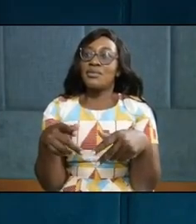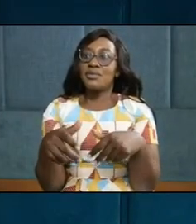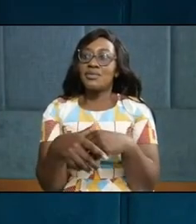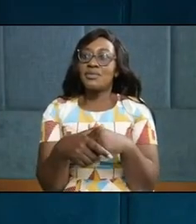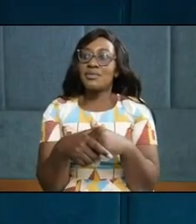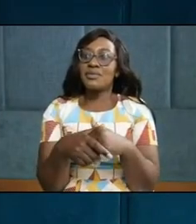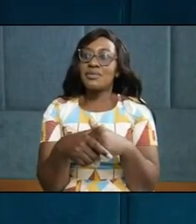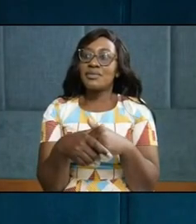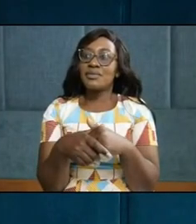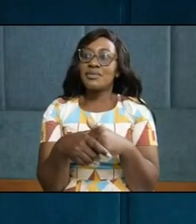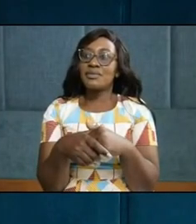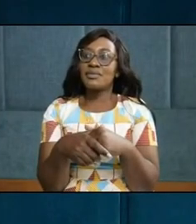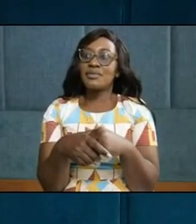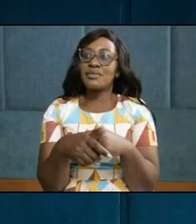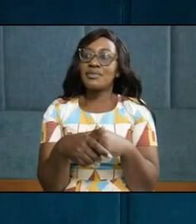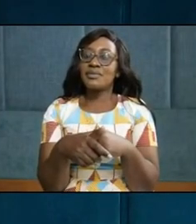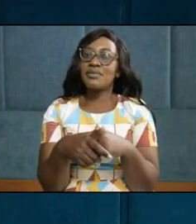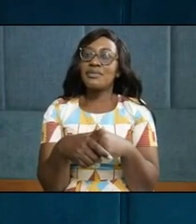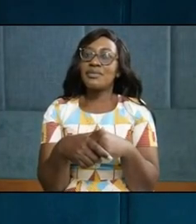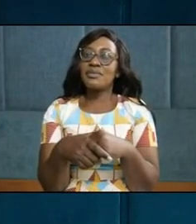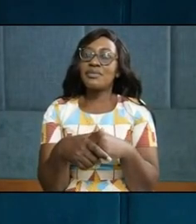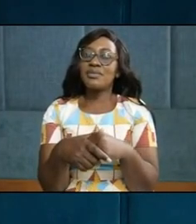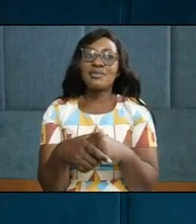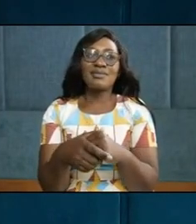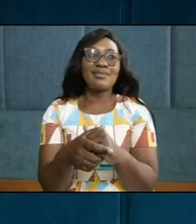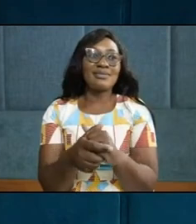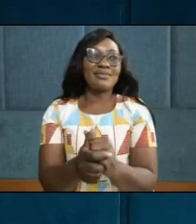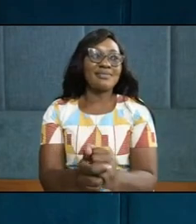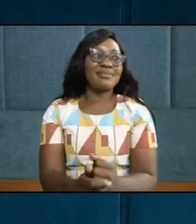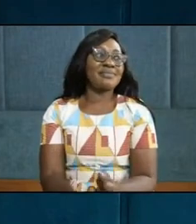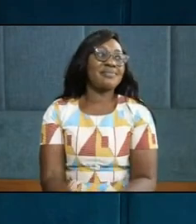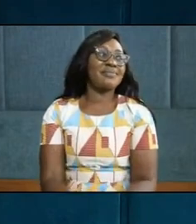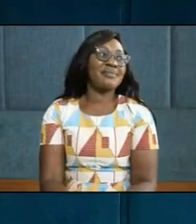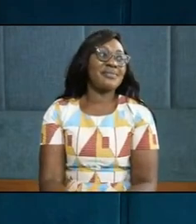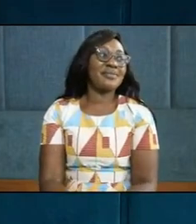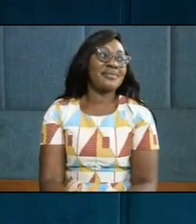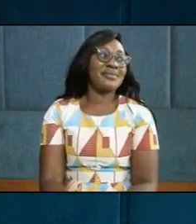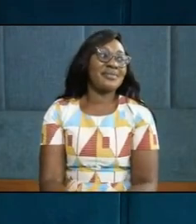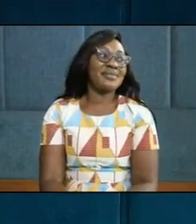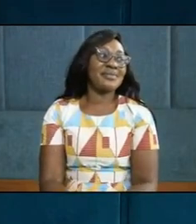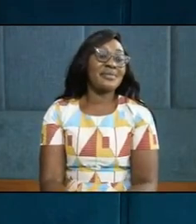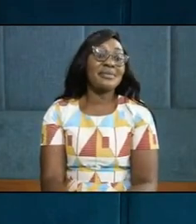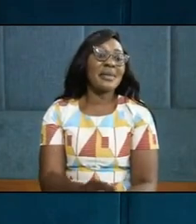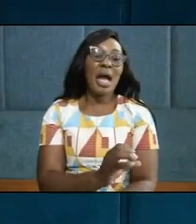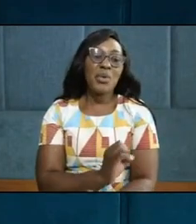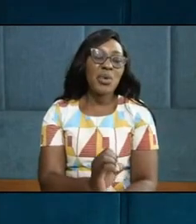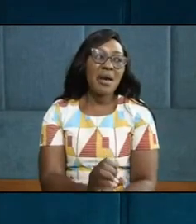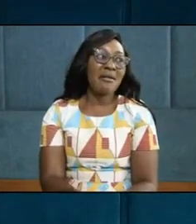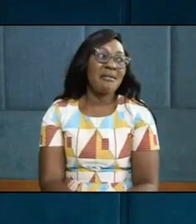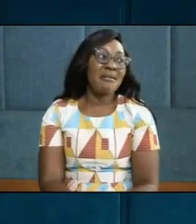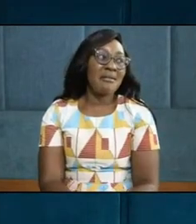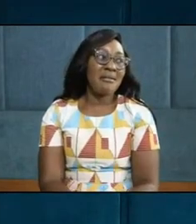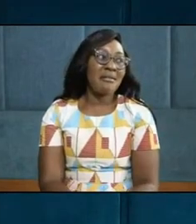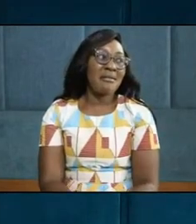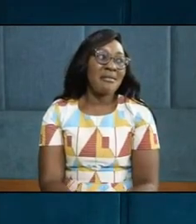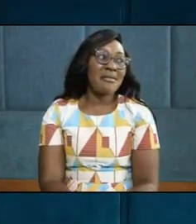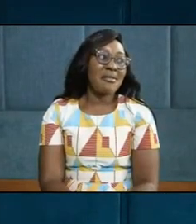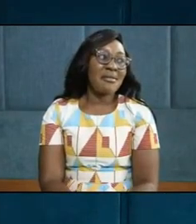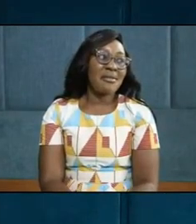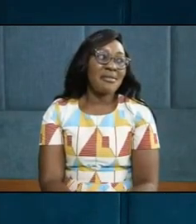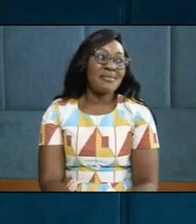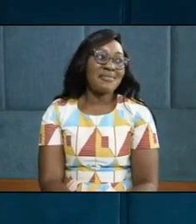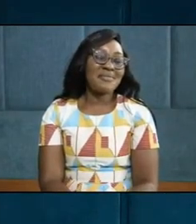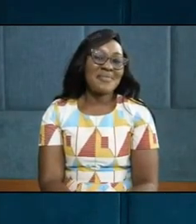week, Paul and his disciples came together to break bread. And the next day, he was to move on, travel, as he was a